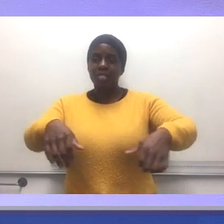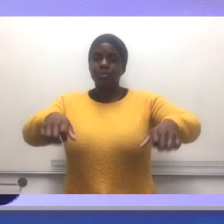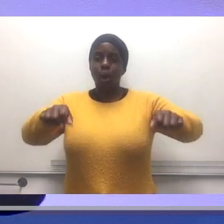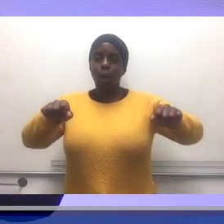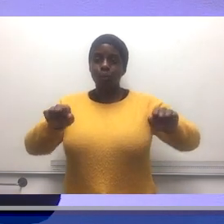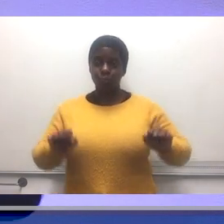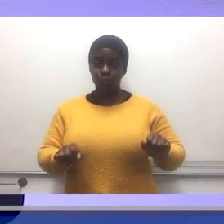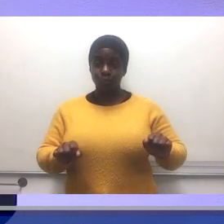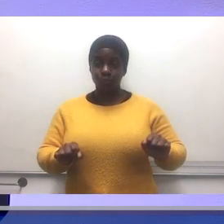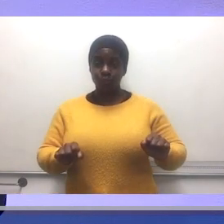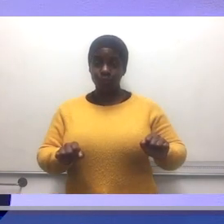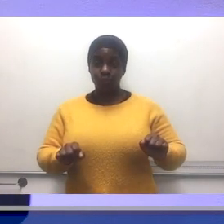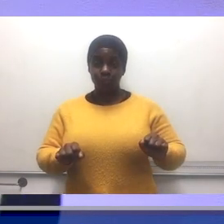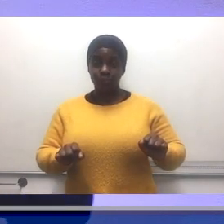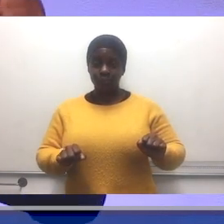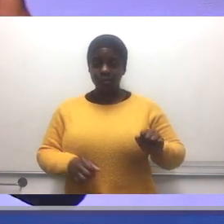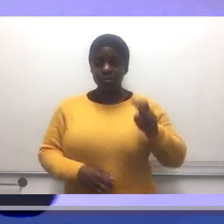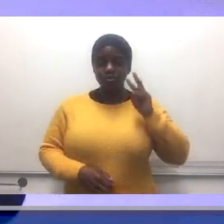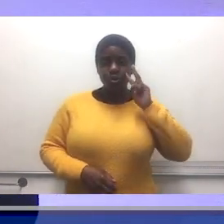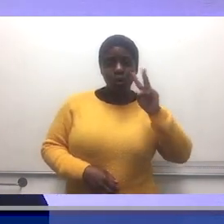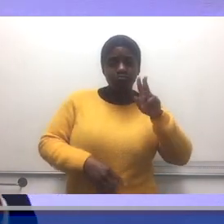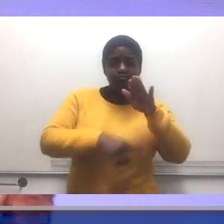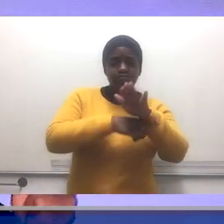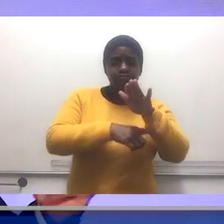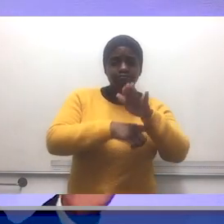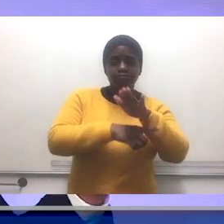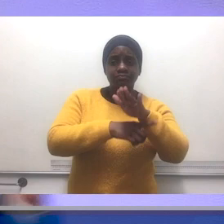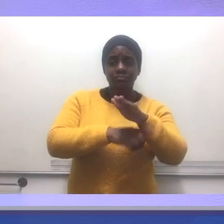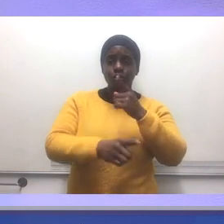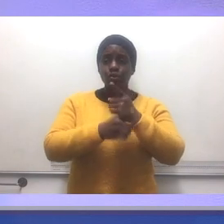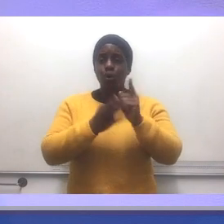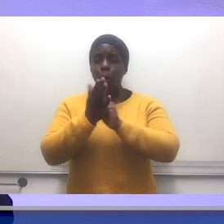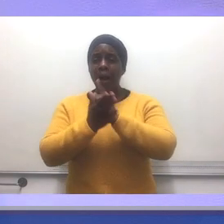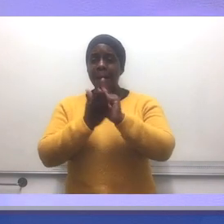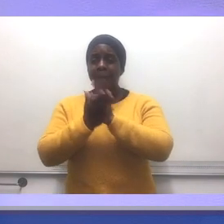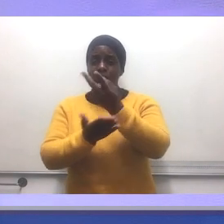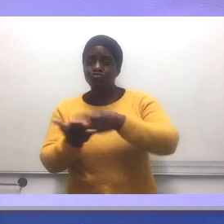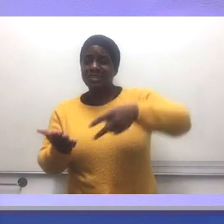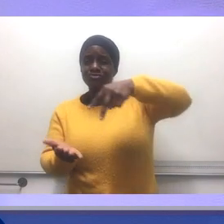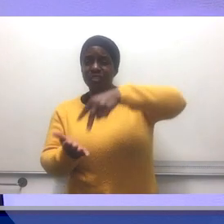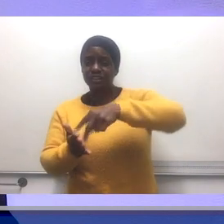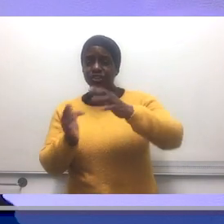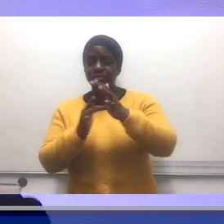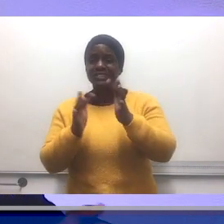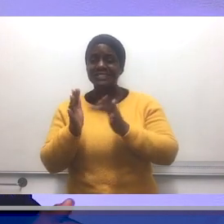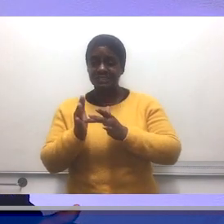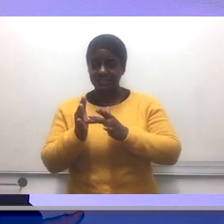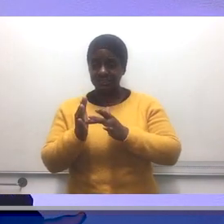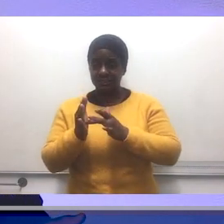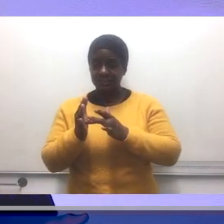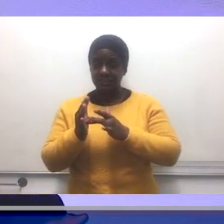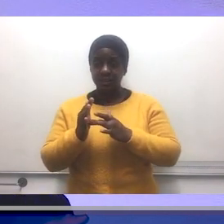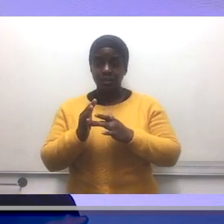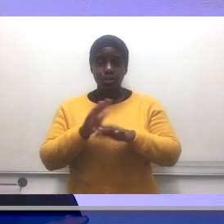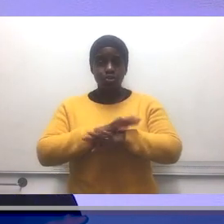he foresaw and spoke about the resurrection of Jesus, that he would